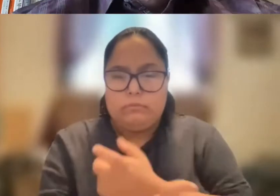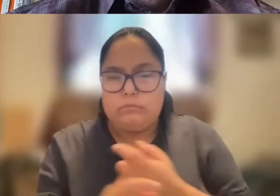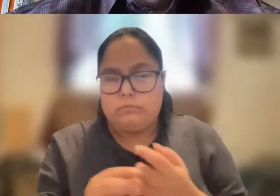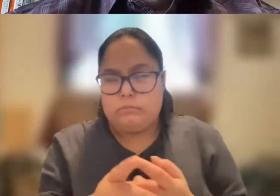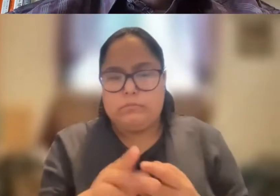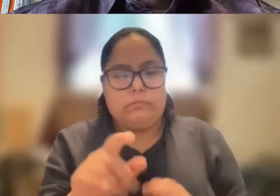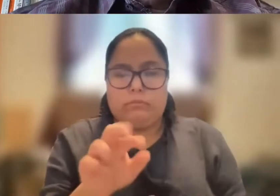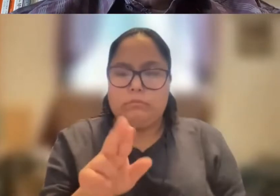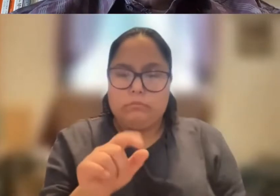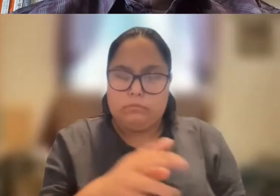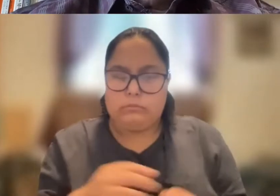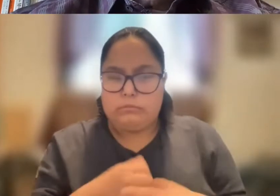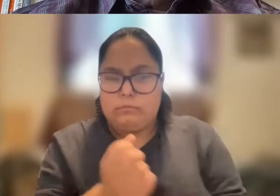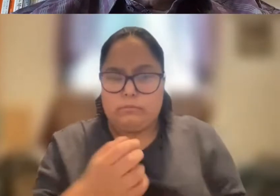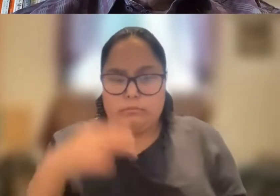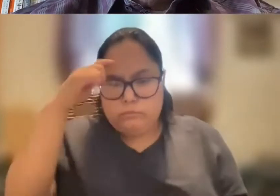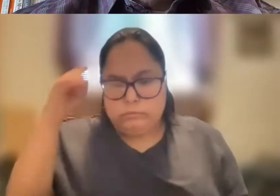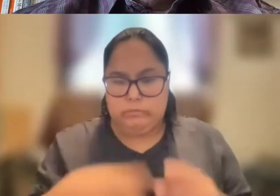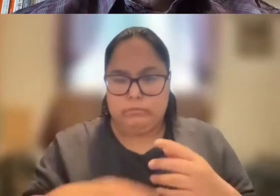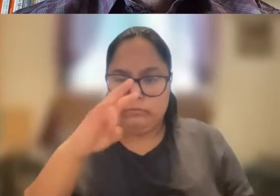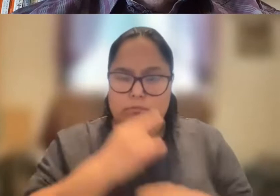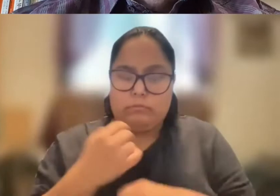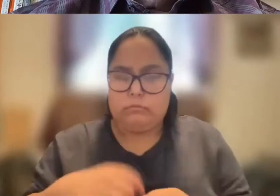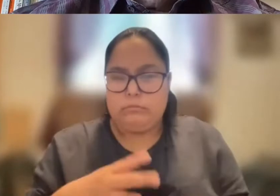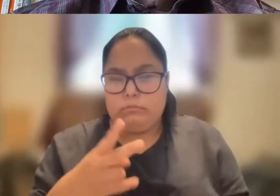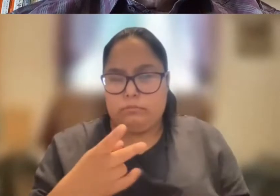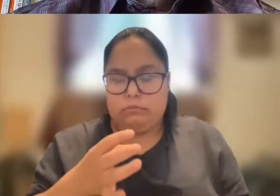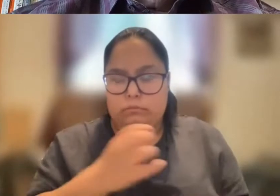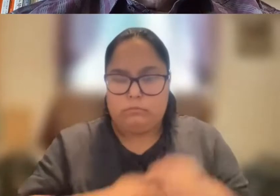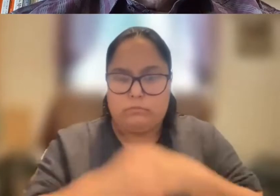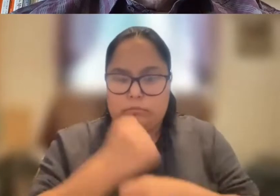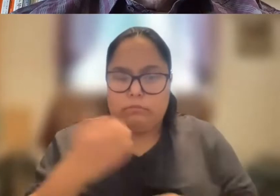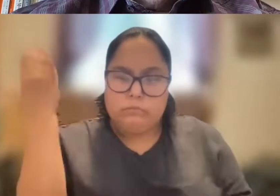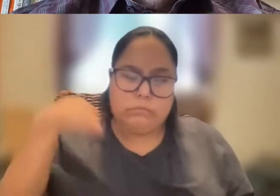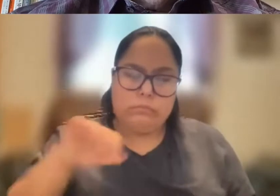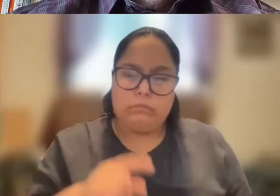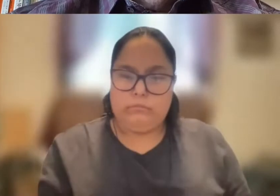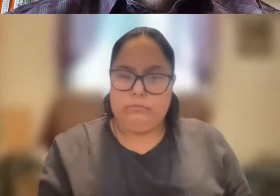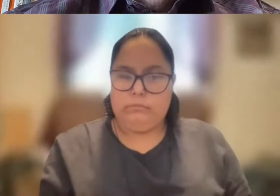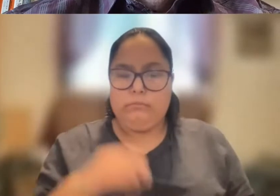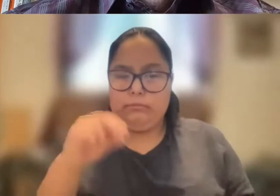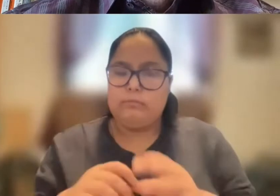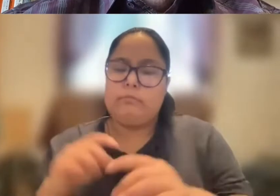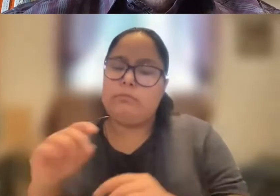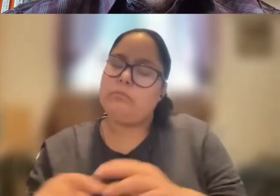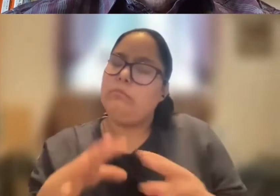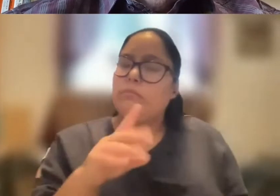That never would have happened 15 years ago. So there are these incremental